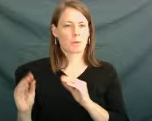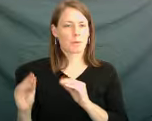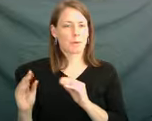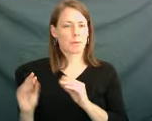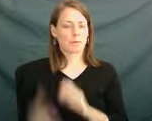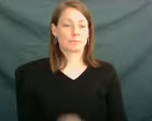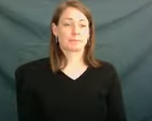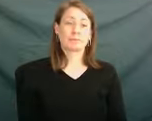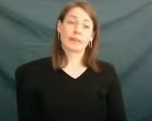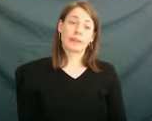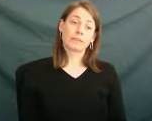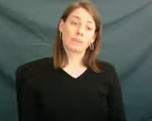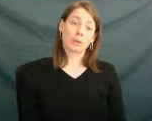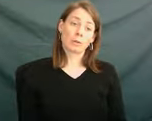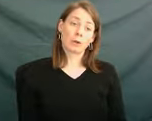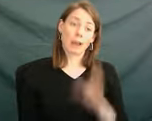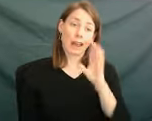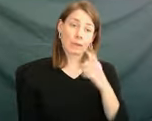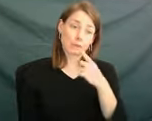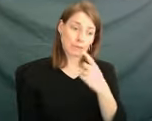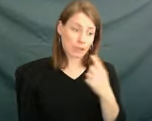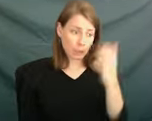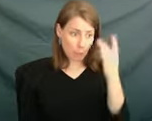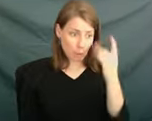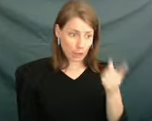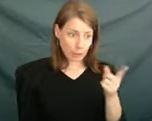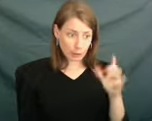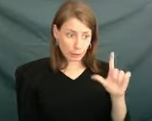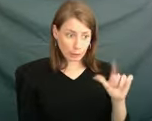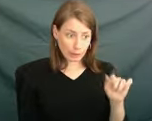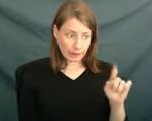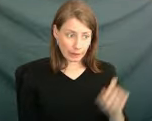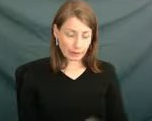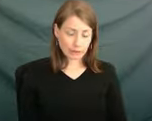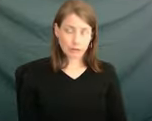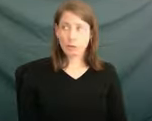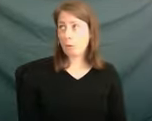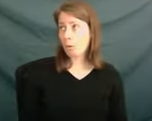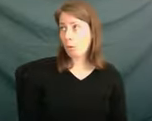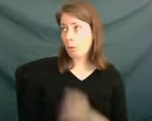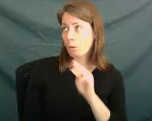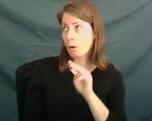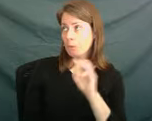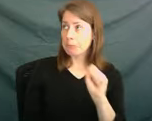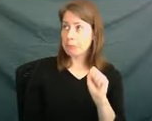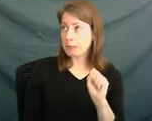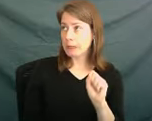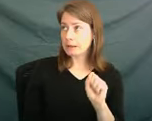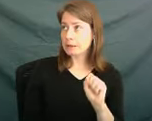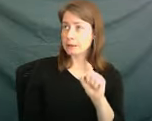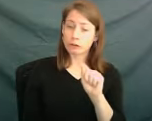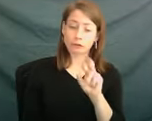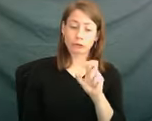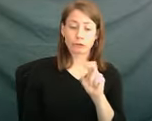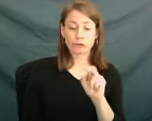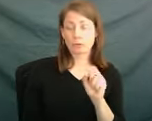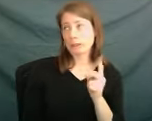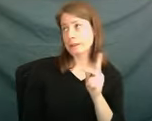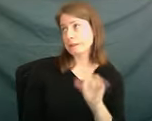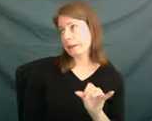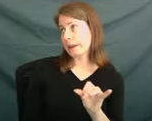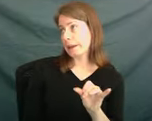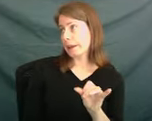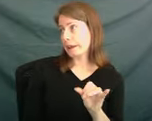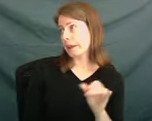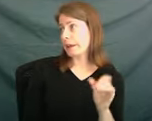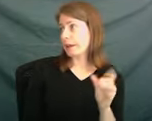Mr. Osachensky kept me behind. But he only does that to people who don't have uniform. So it wasn't his fault, it was her fault for not having the right uniform. But they